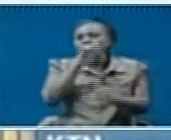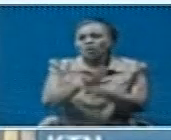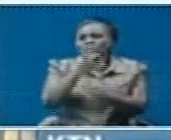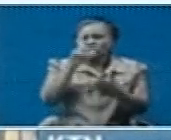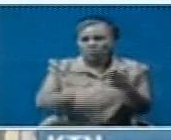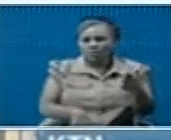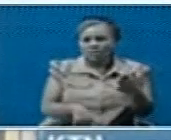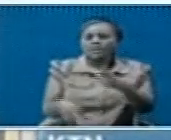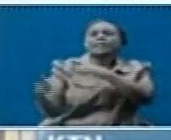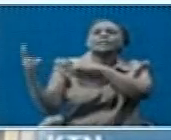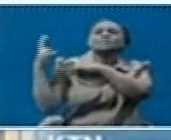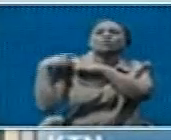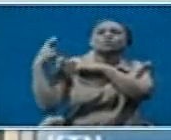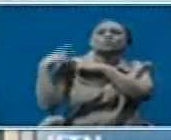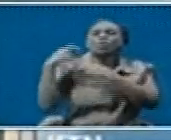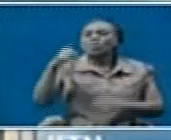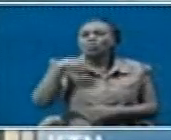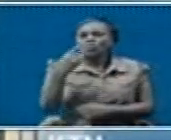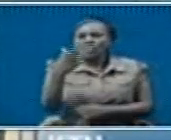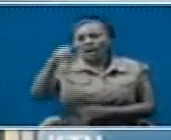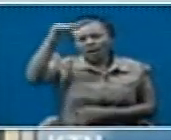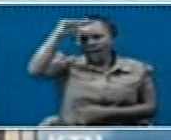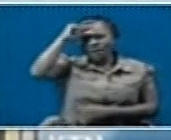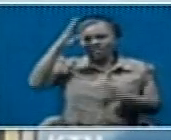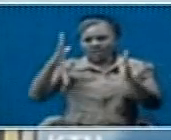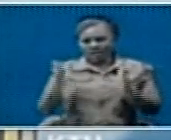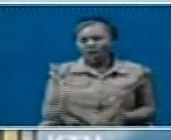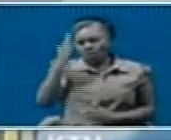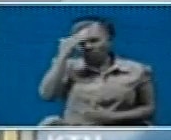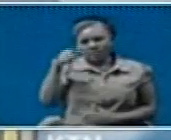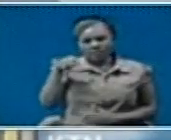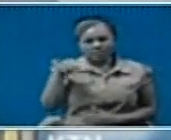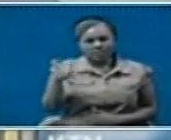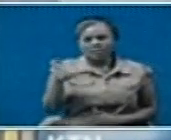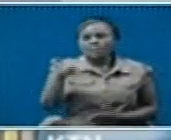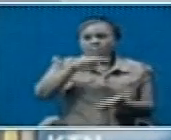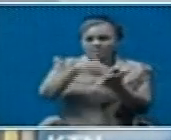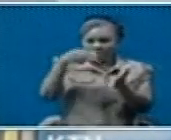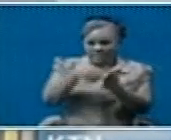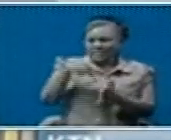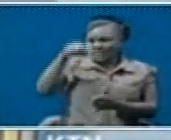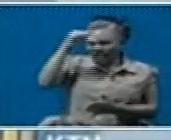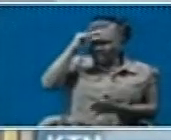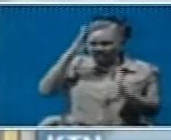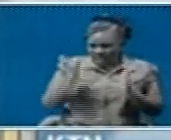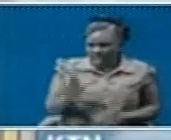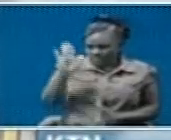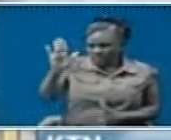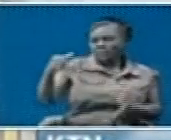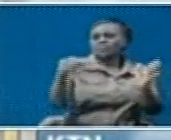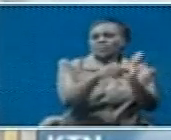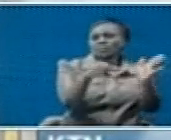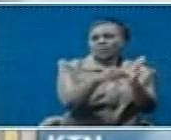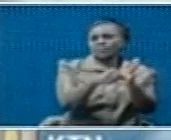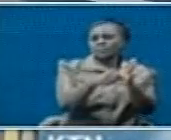The buck stops the chairman of Council of Governors because of the vote function. So you're saying that this is his problem to figure out?